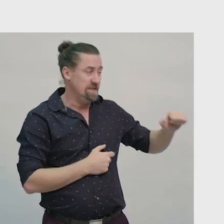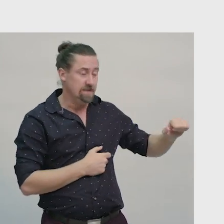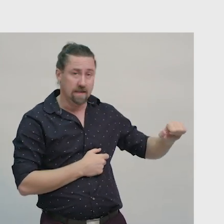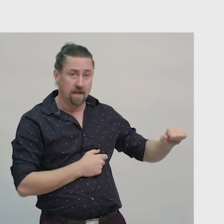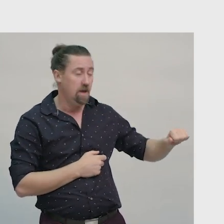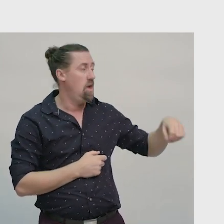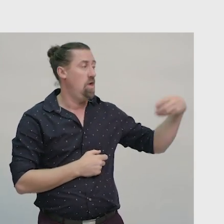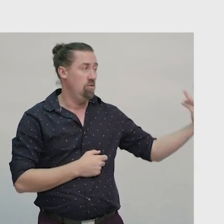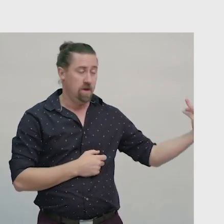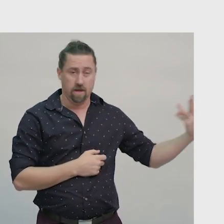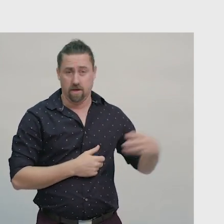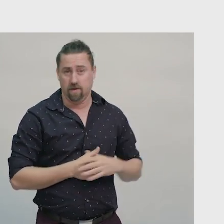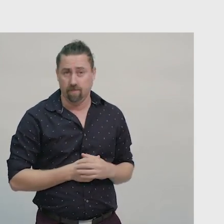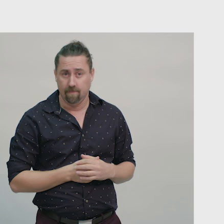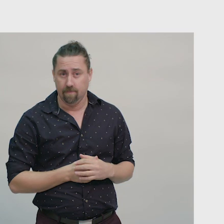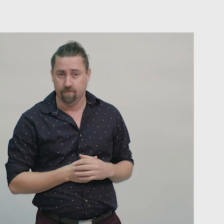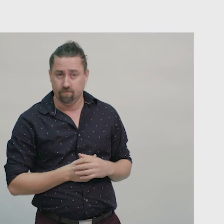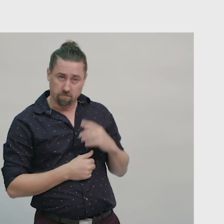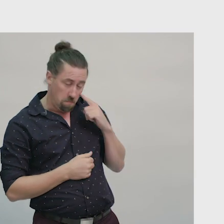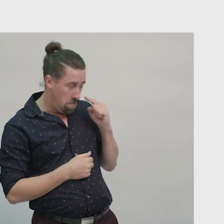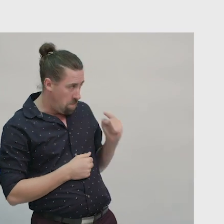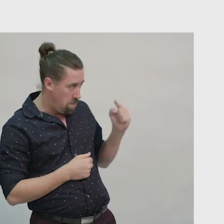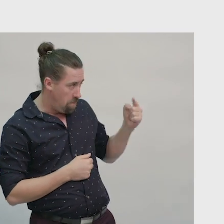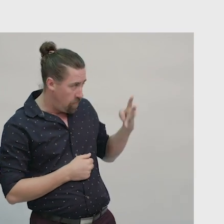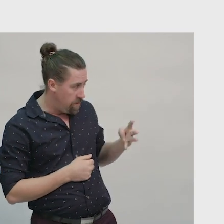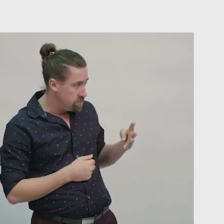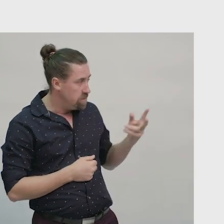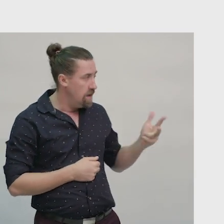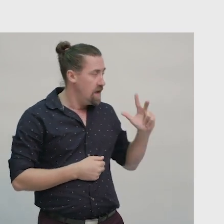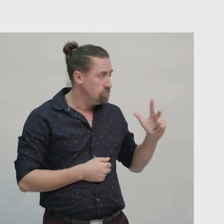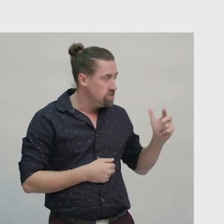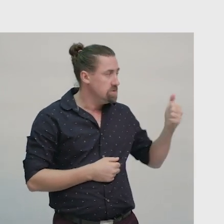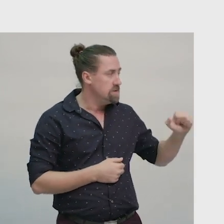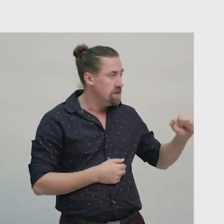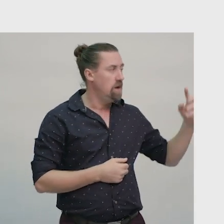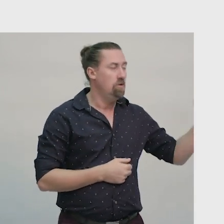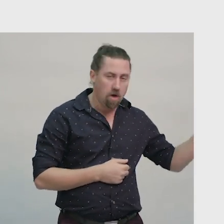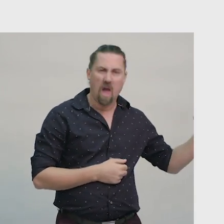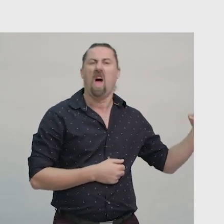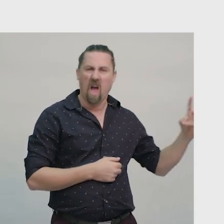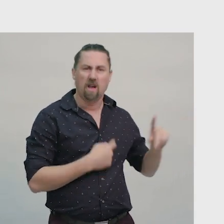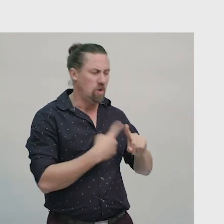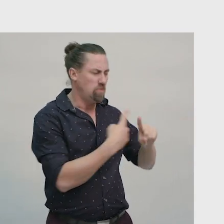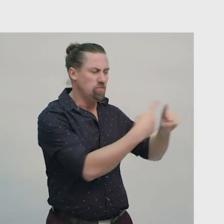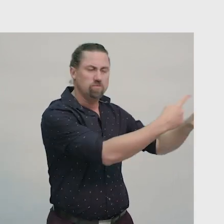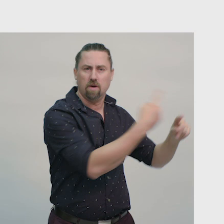4,863. Now we can see and multiply each of these smaller rectangles.